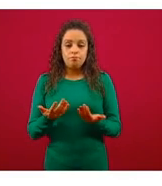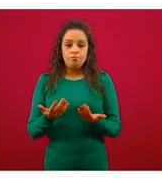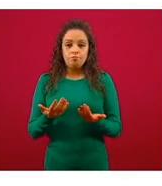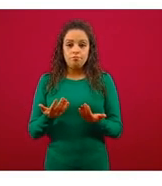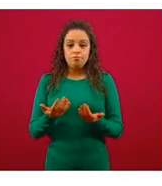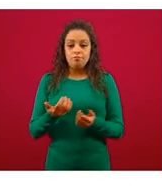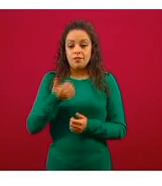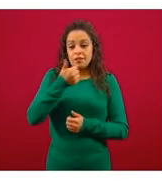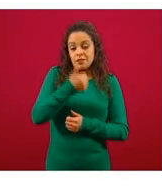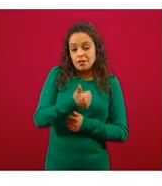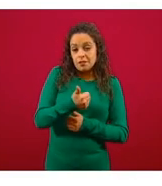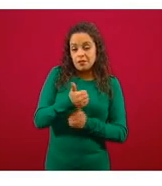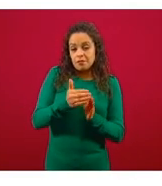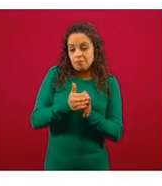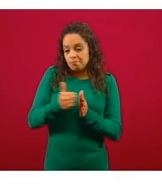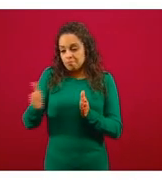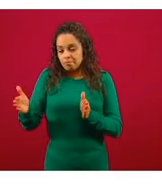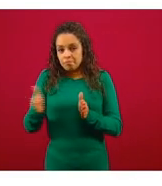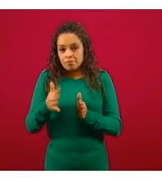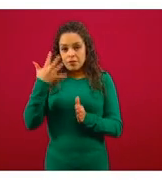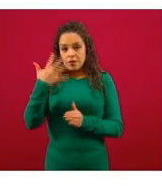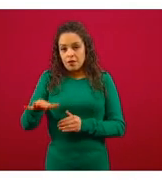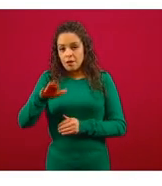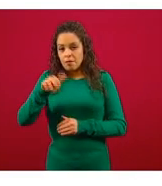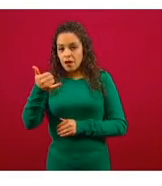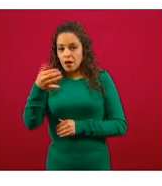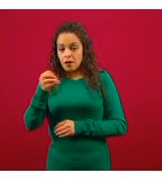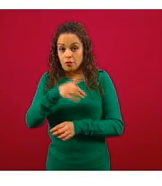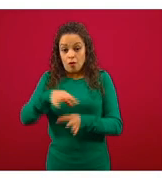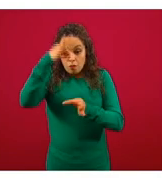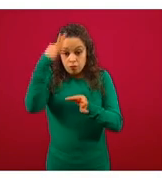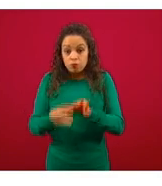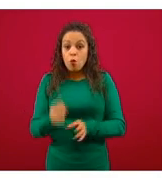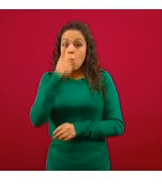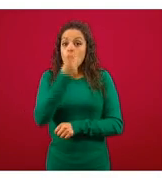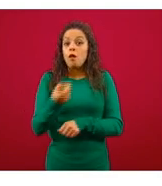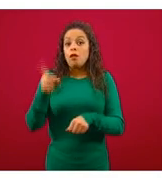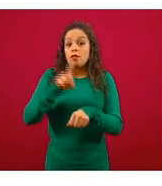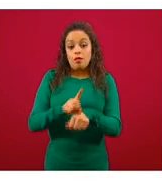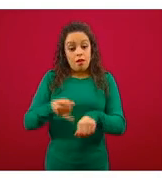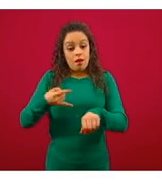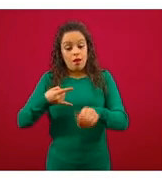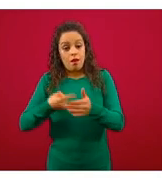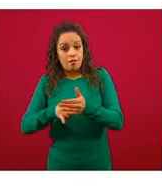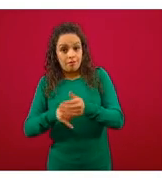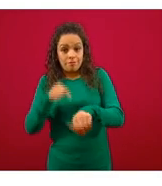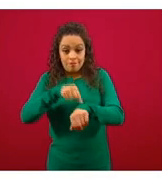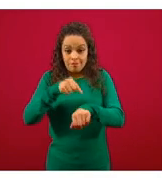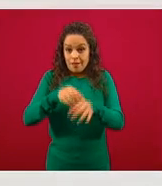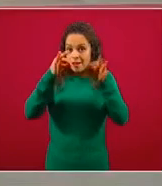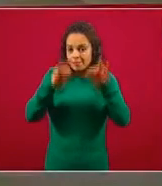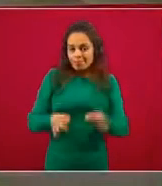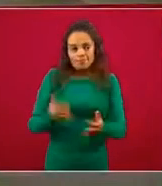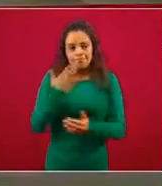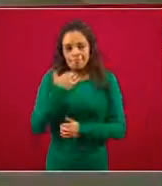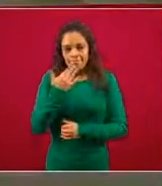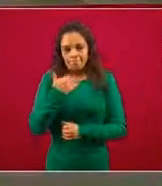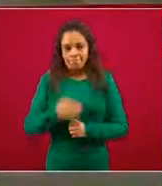day or 1 hour. This is between the 6th and 10th of May when we're expecting the spike.